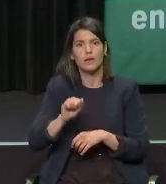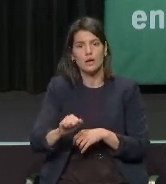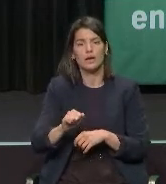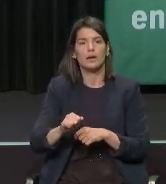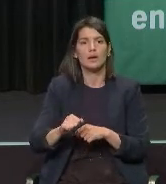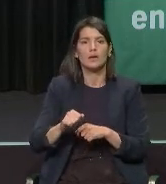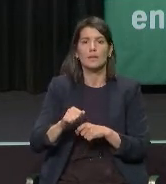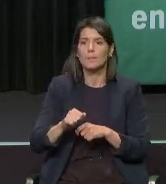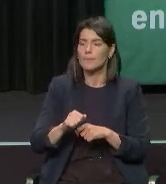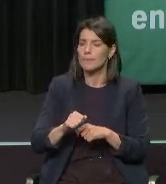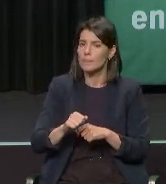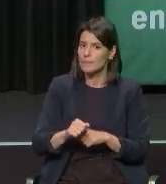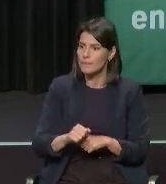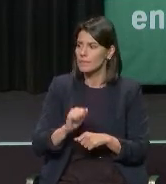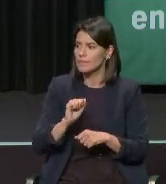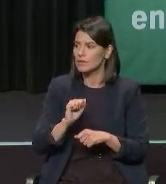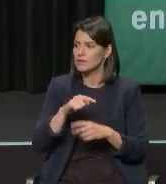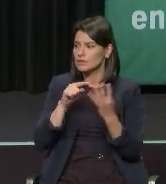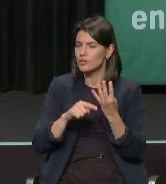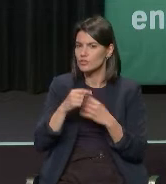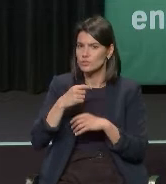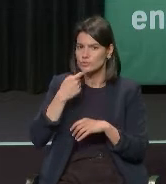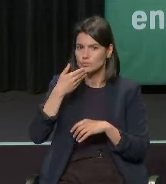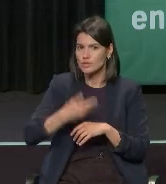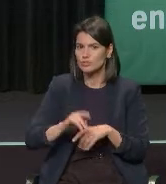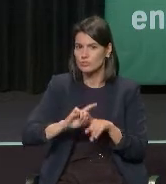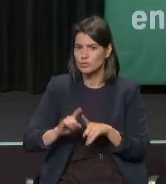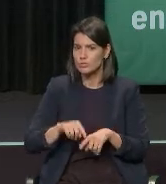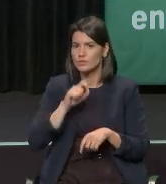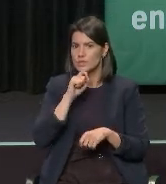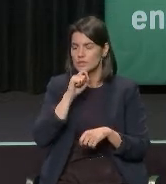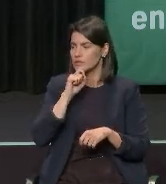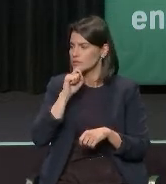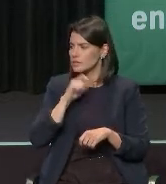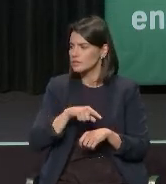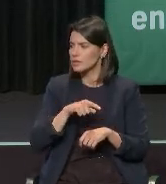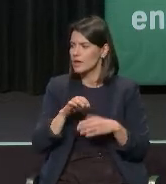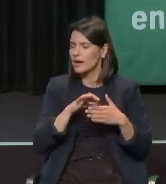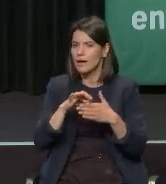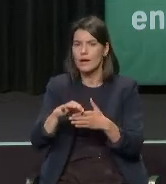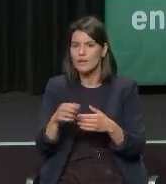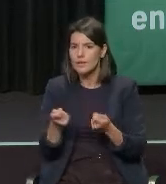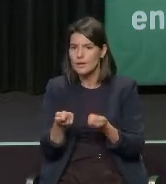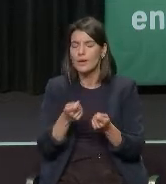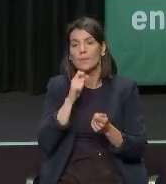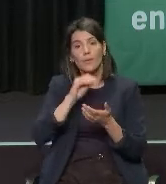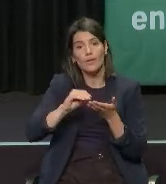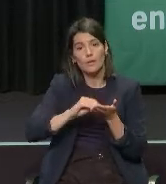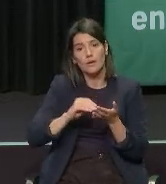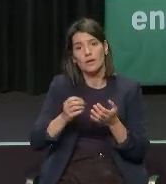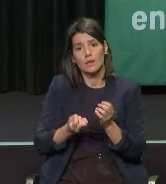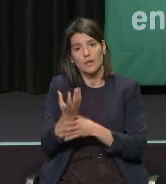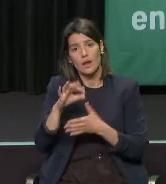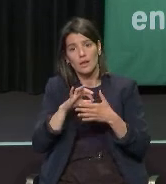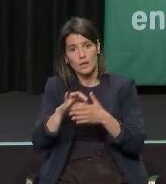land use change and forestry experts that can be experts in the IPCC guidance. So they can be authors of the guidance, in